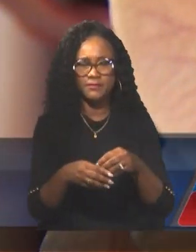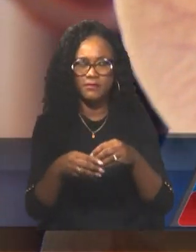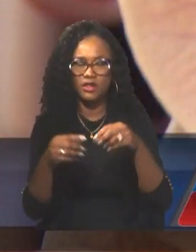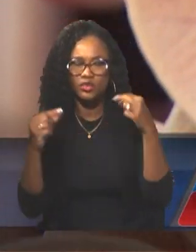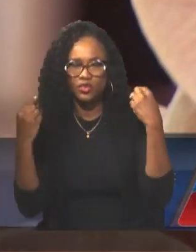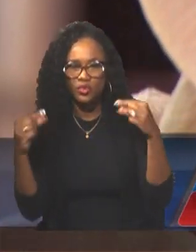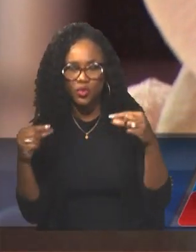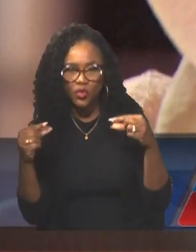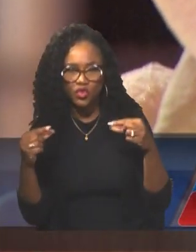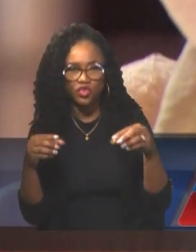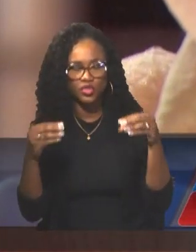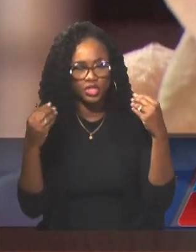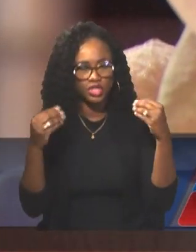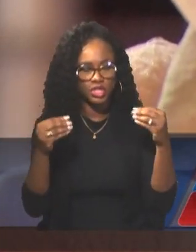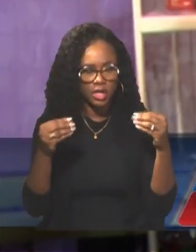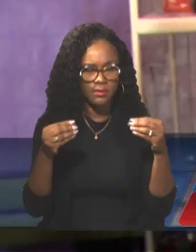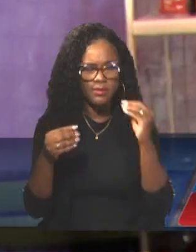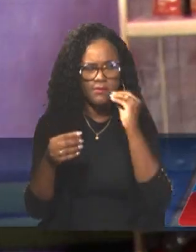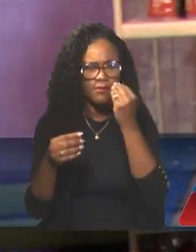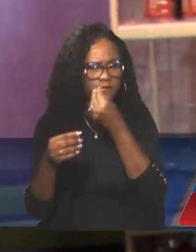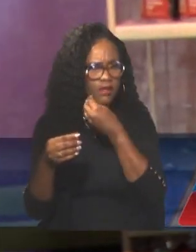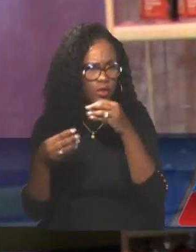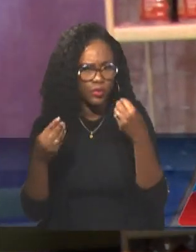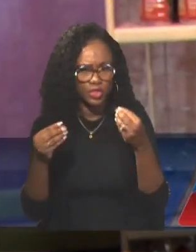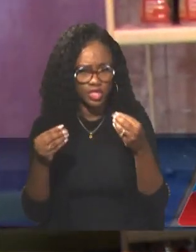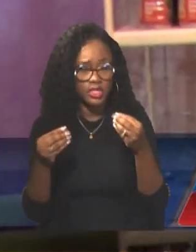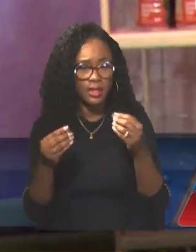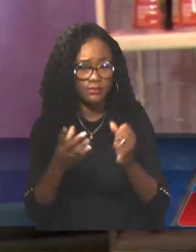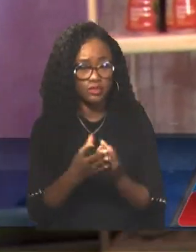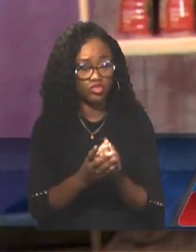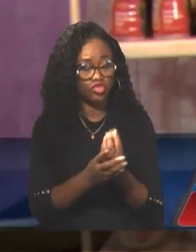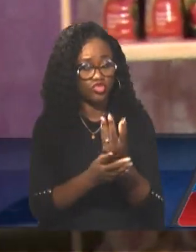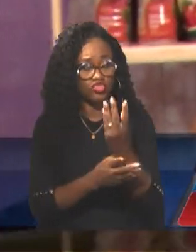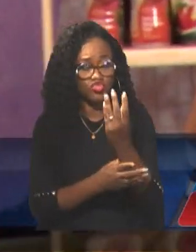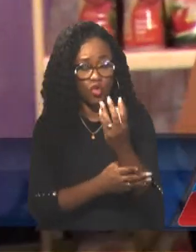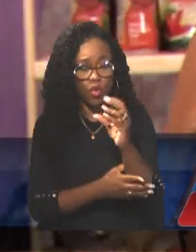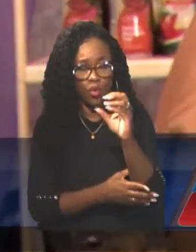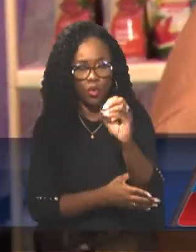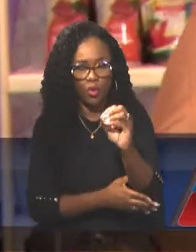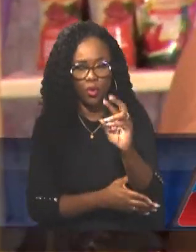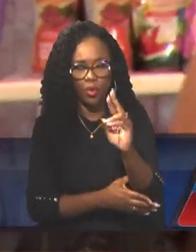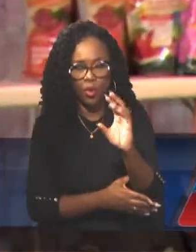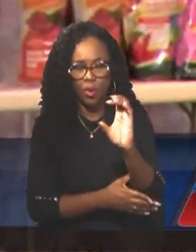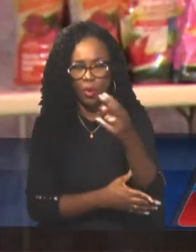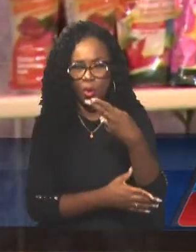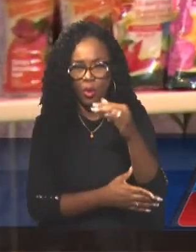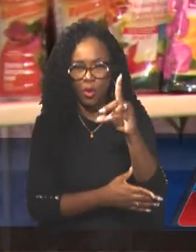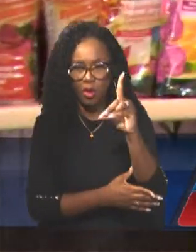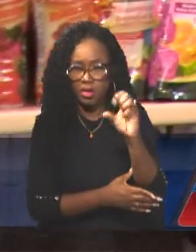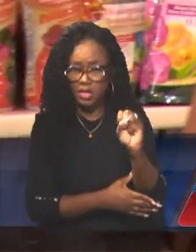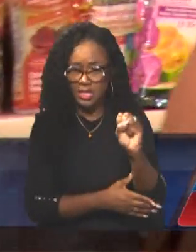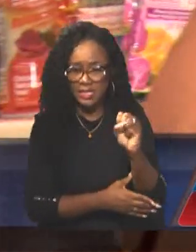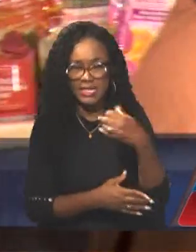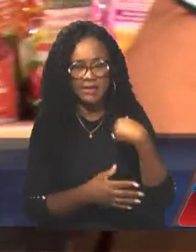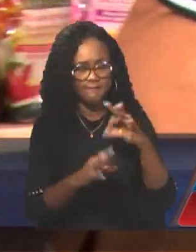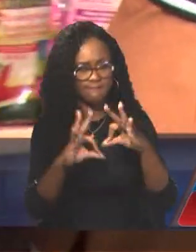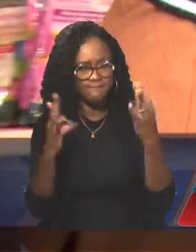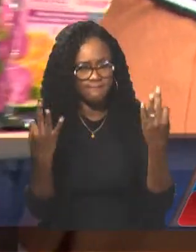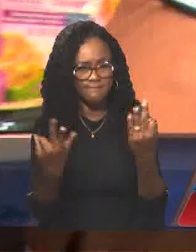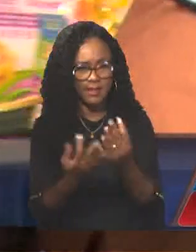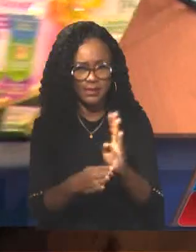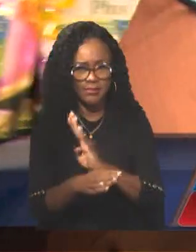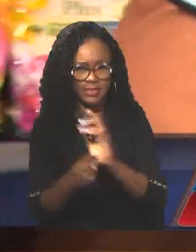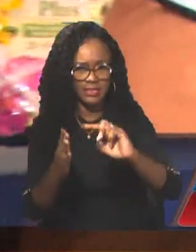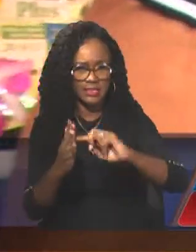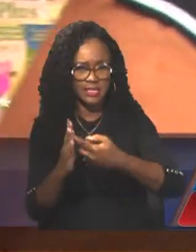and specialist retail flower shops. Its director, Yasin Rahman, says the family-owned and operated business started commercial operations